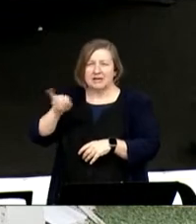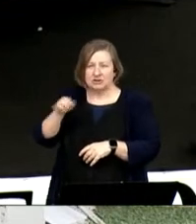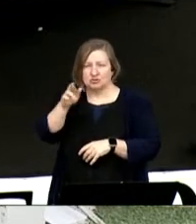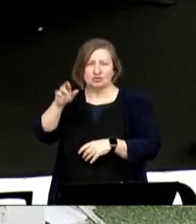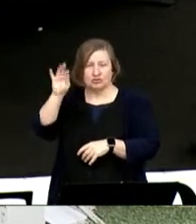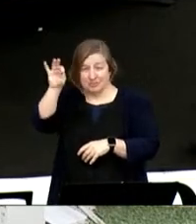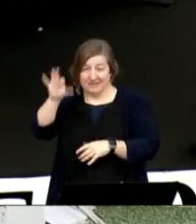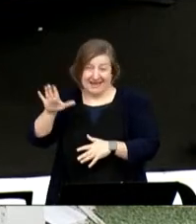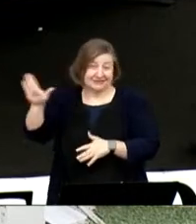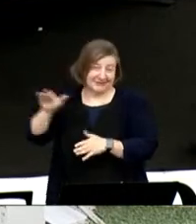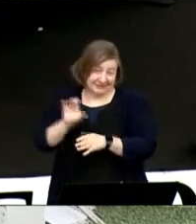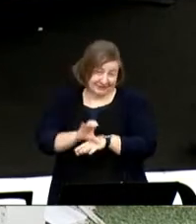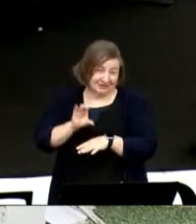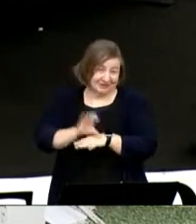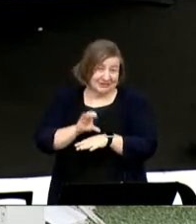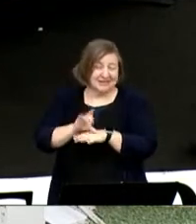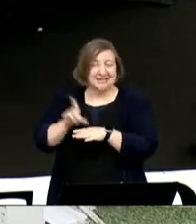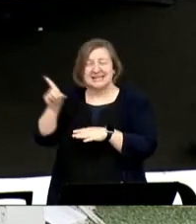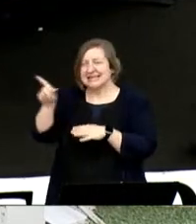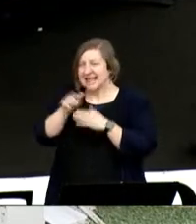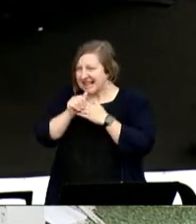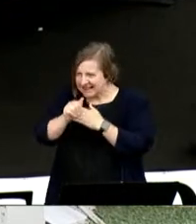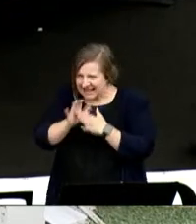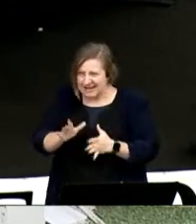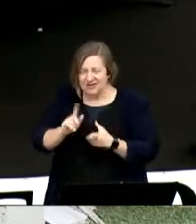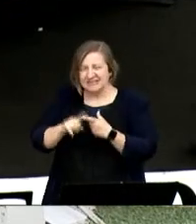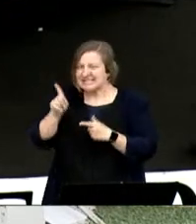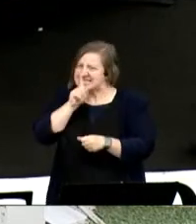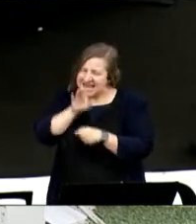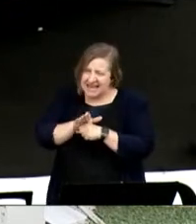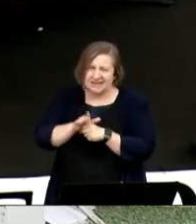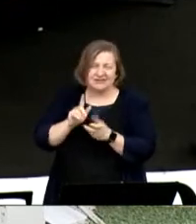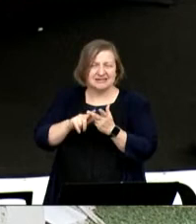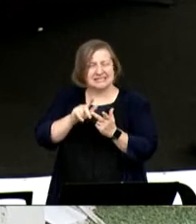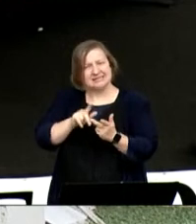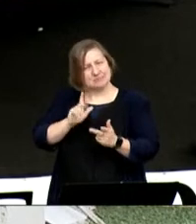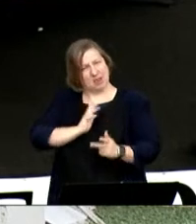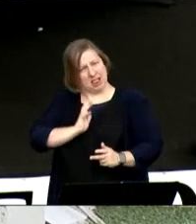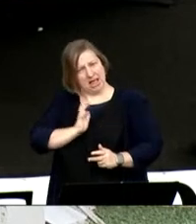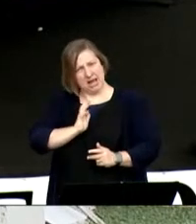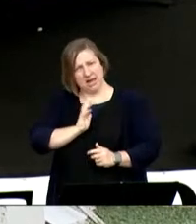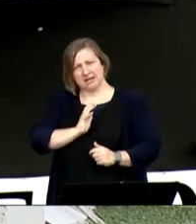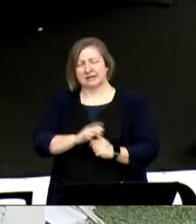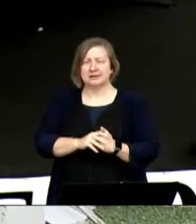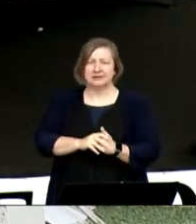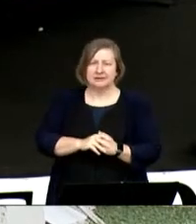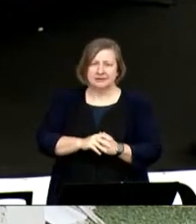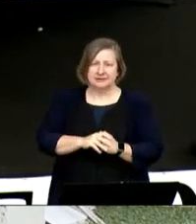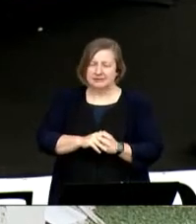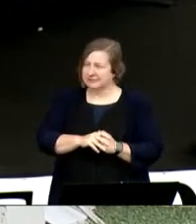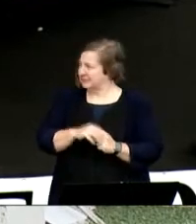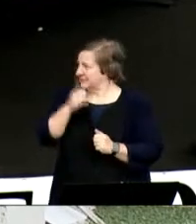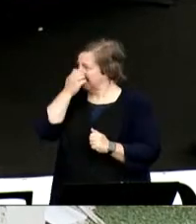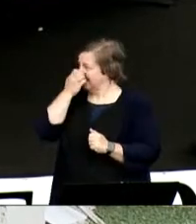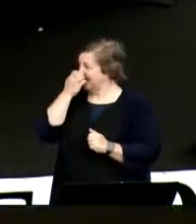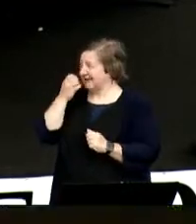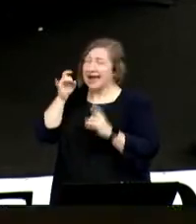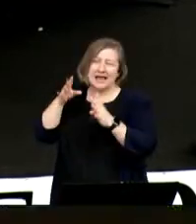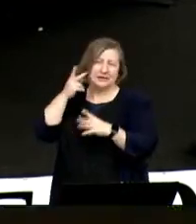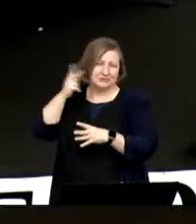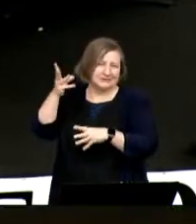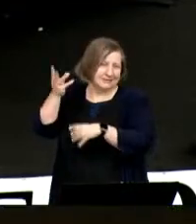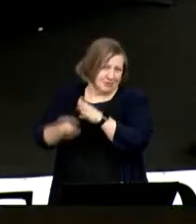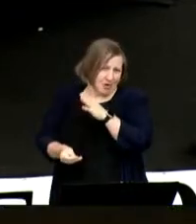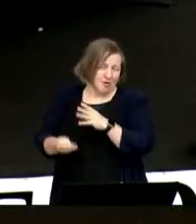pastor at his church. He's a leader, he's dedicated, he's polite, and I hate to see him